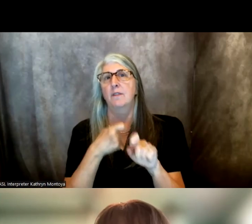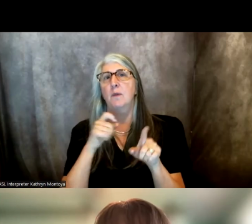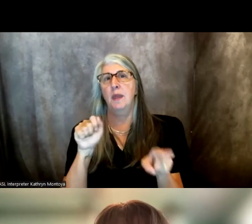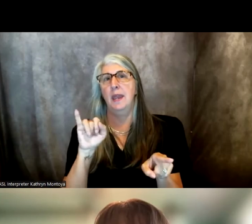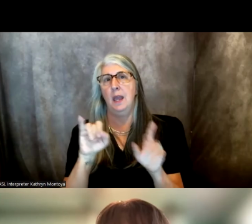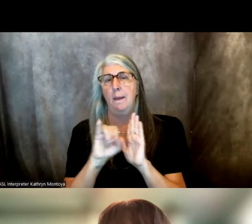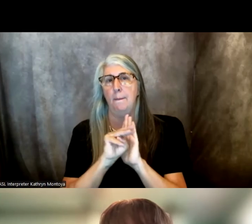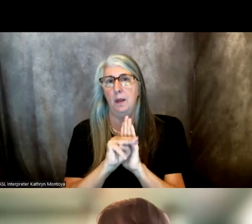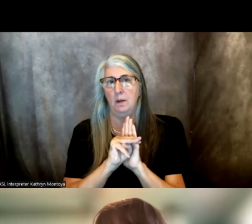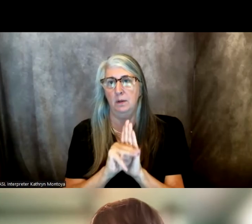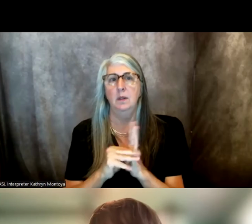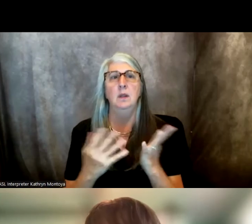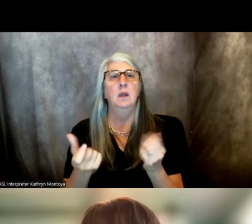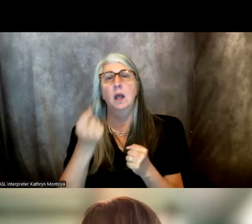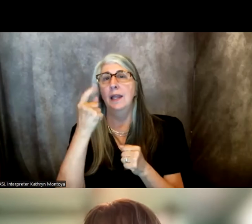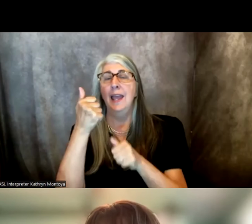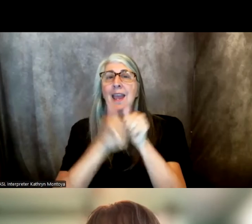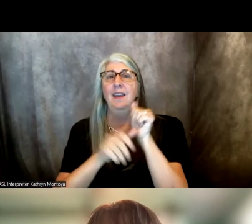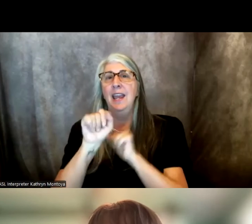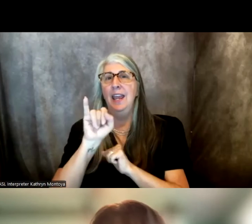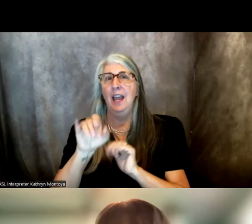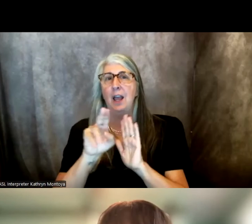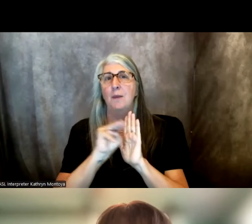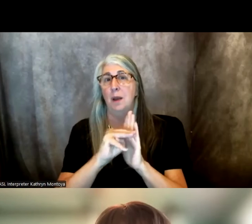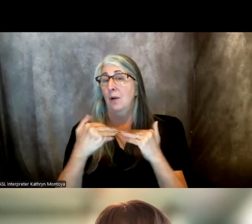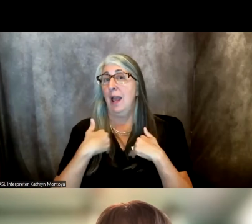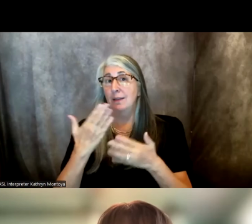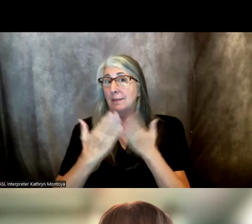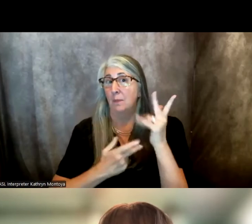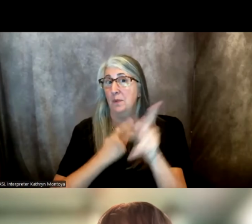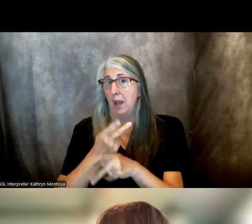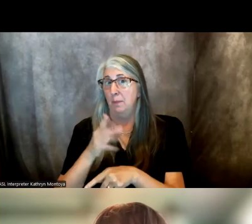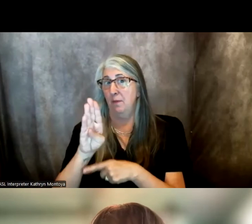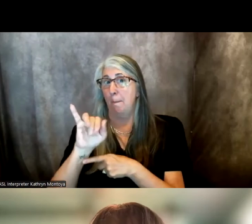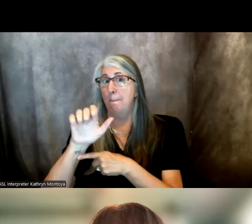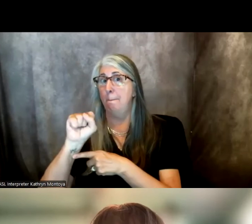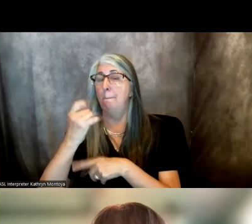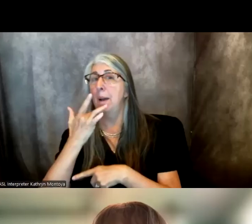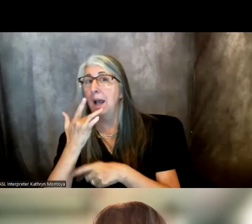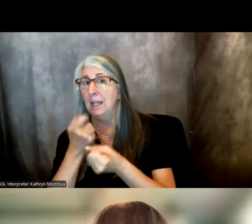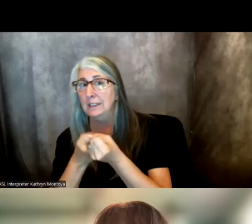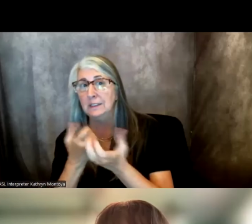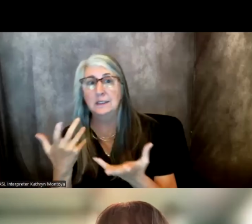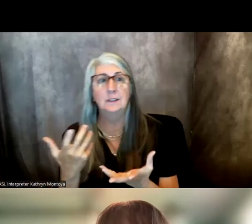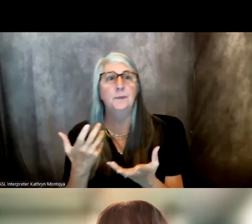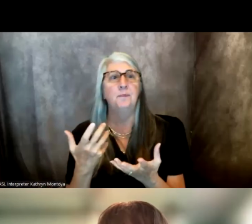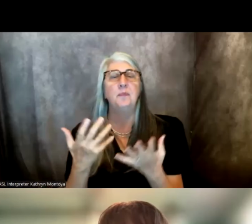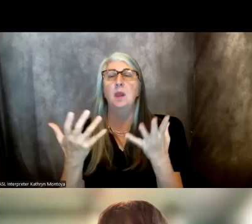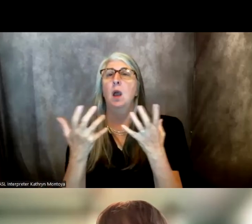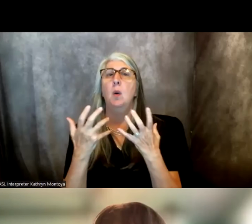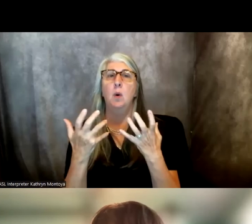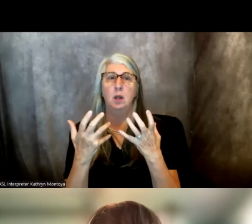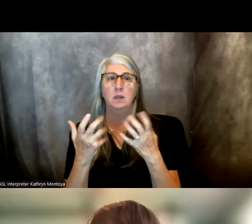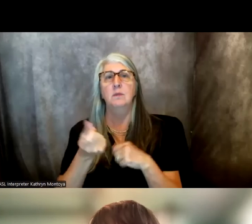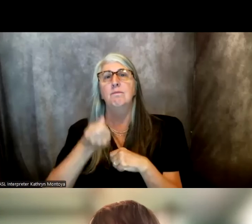that every AI model contains some kind of bias then, next slide please, I want us again to lean back on the fact